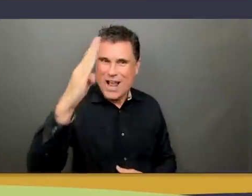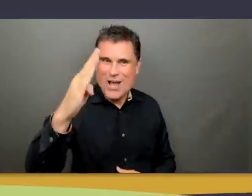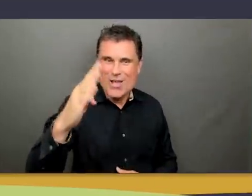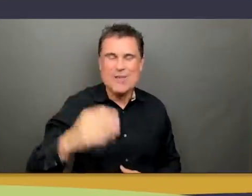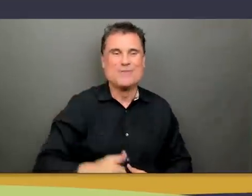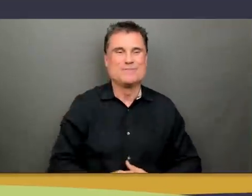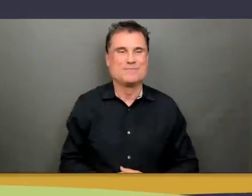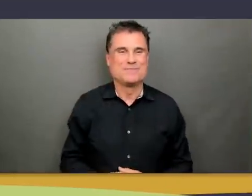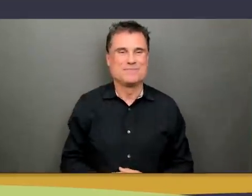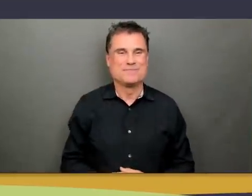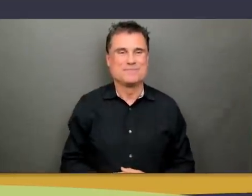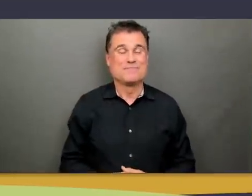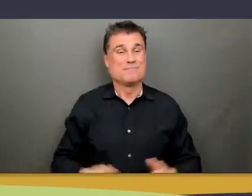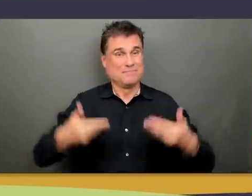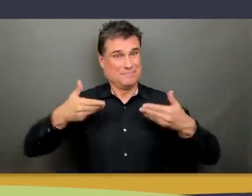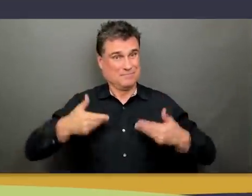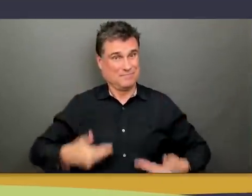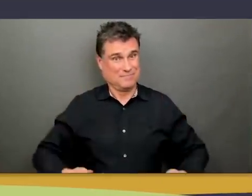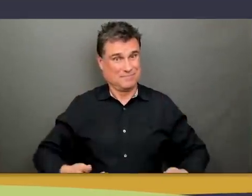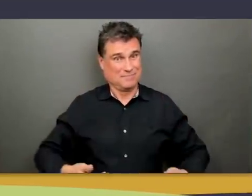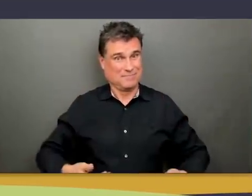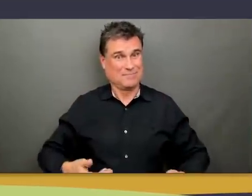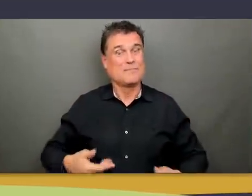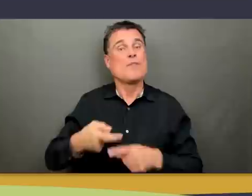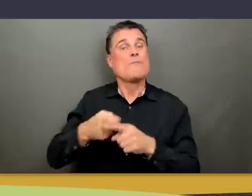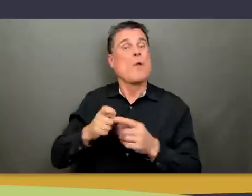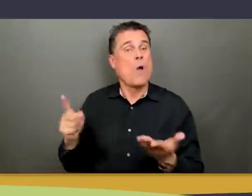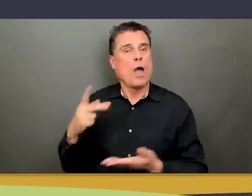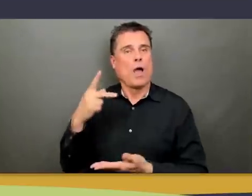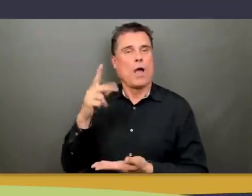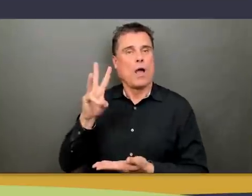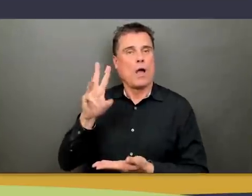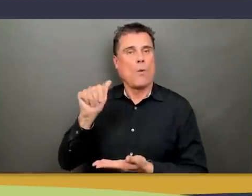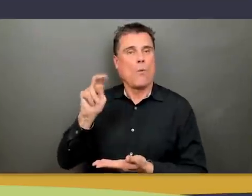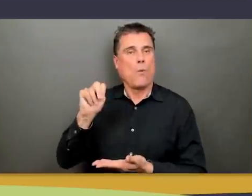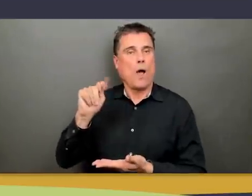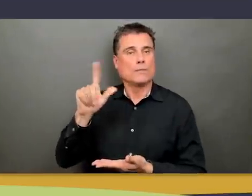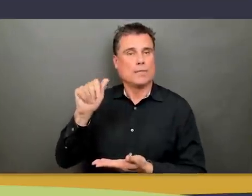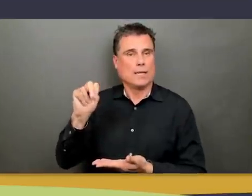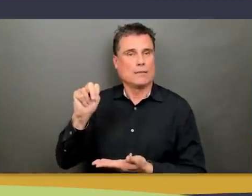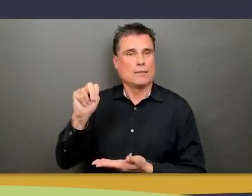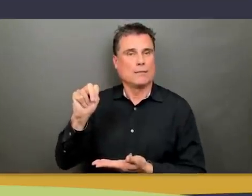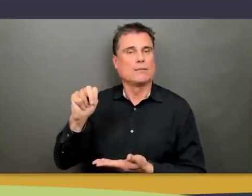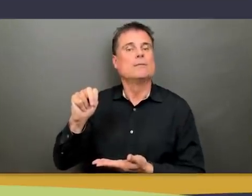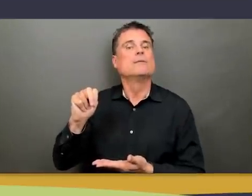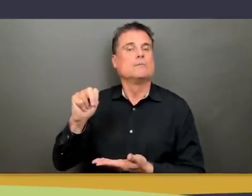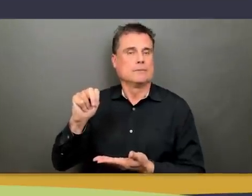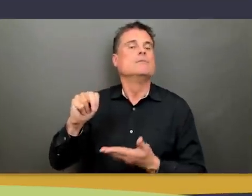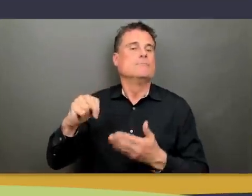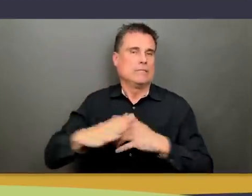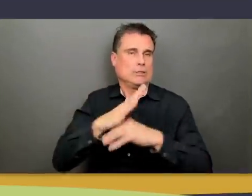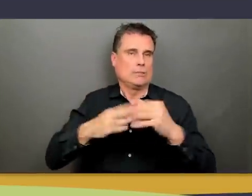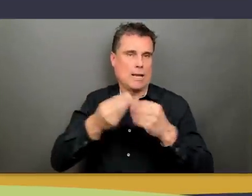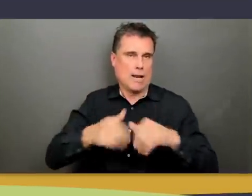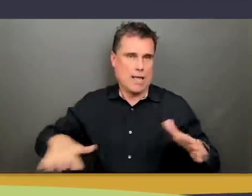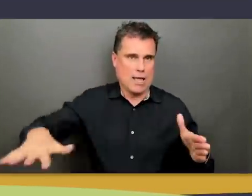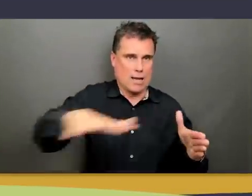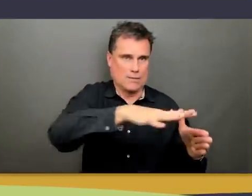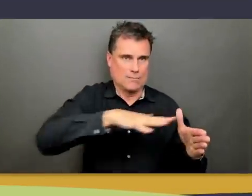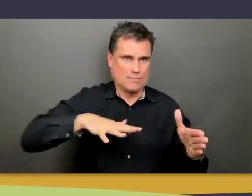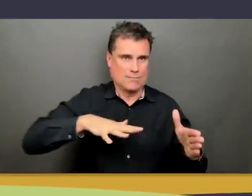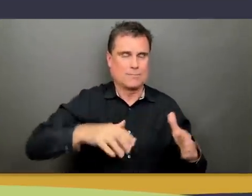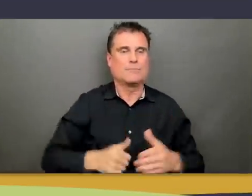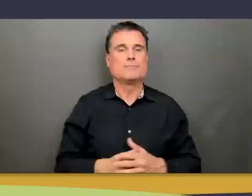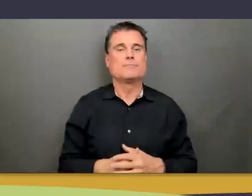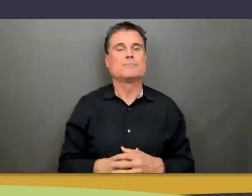Tsleil-Waututh First Nation up in Cultus Lake. I'm married to the hereditary chief of the Kwantlen First Nation. My wife's traditional